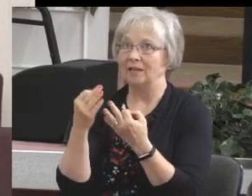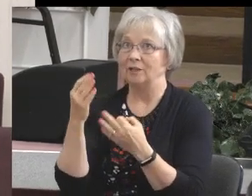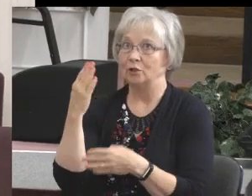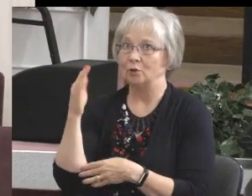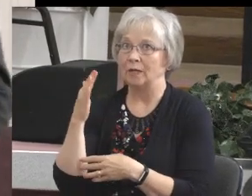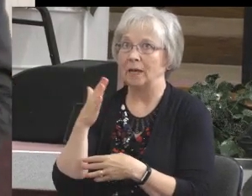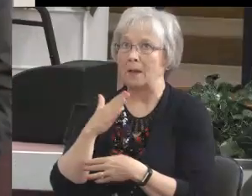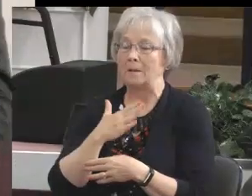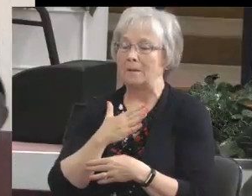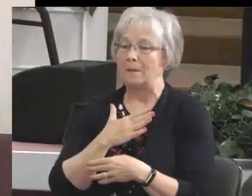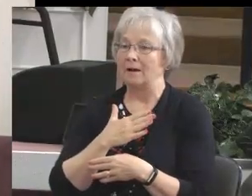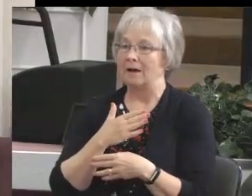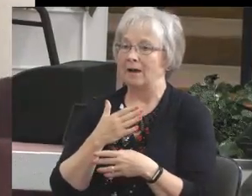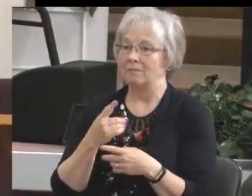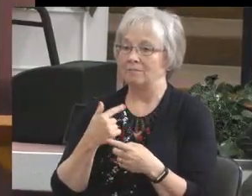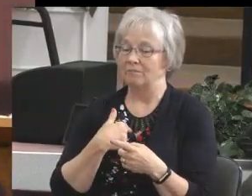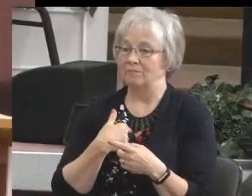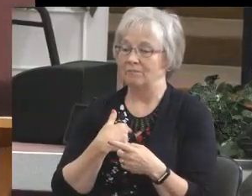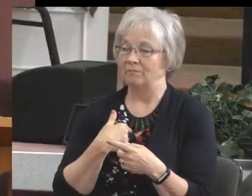Coming from the